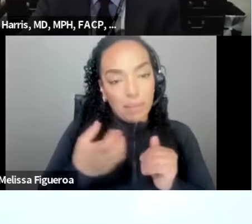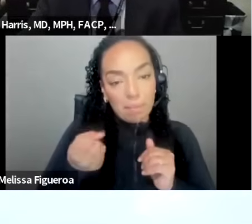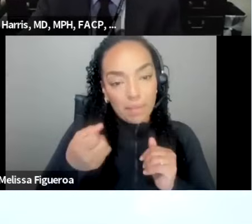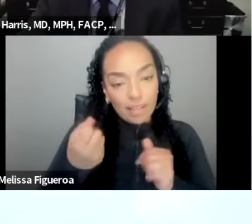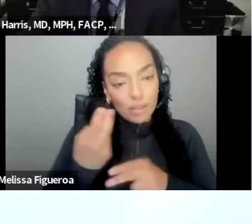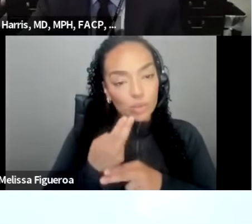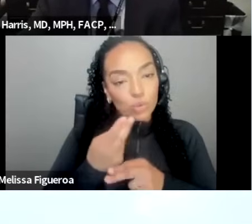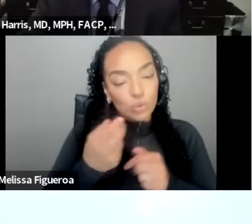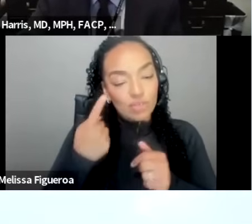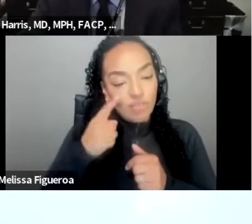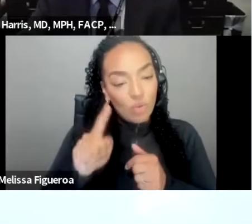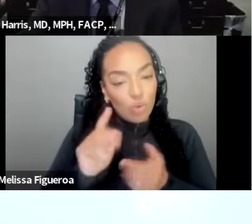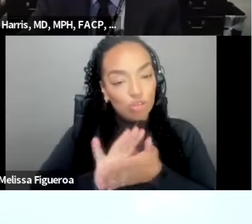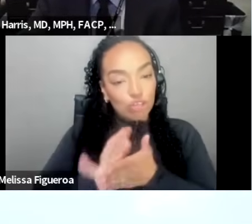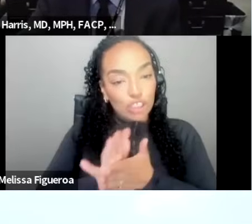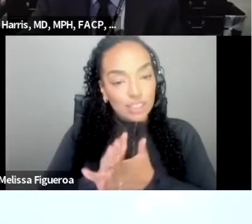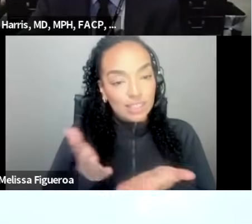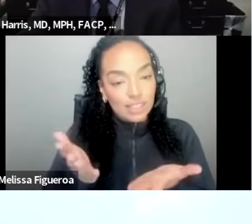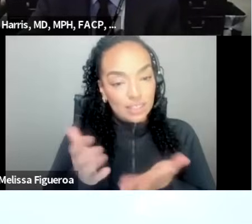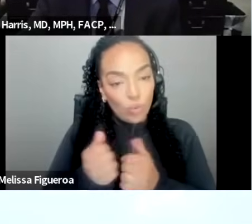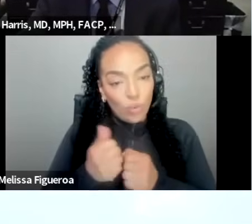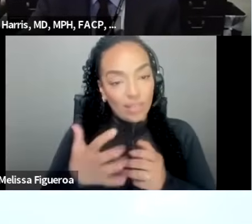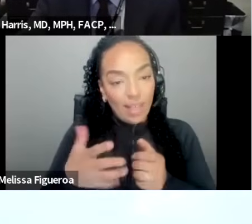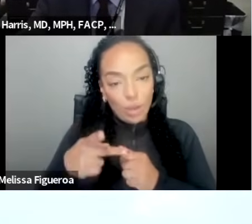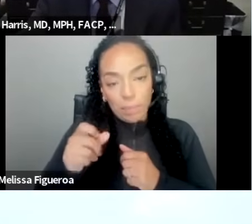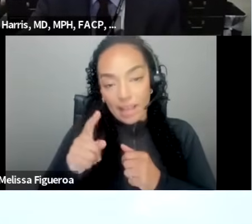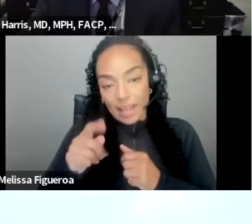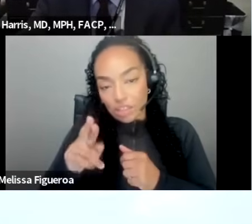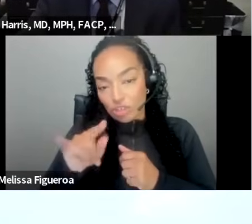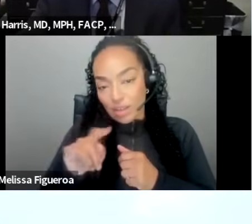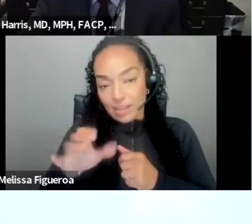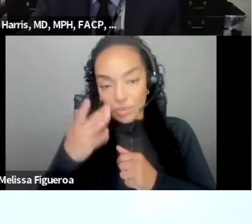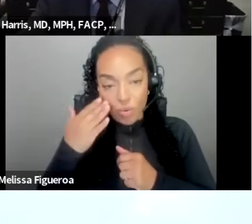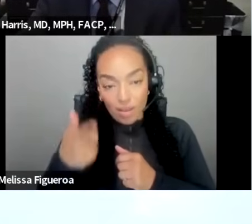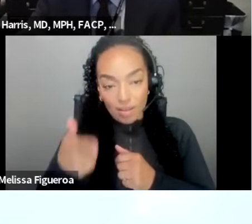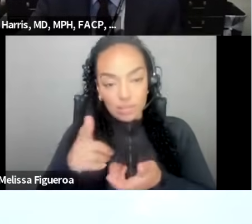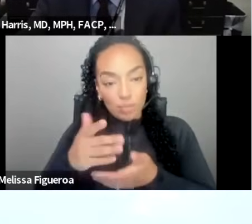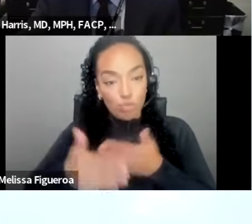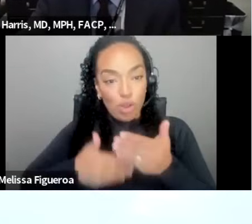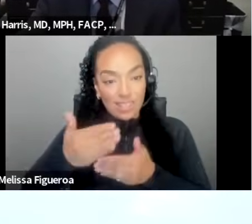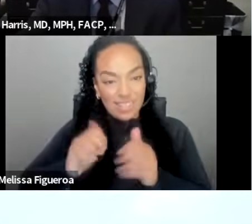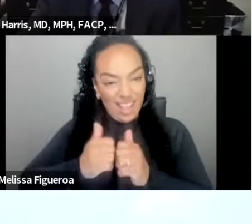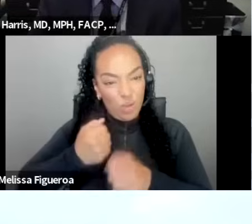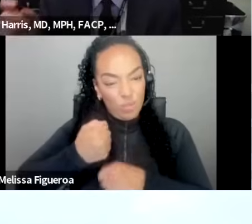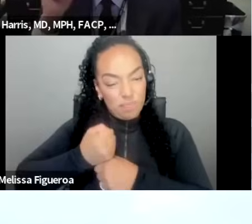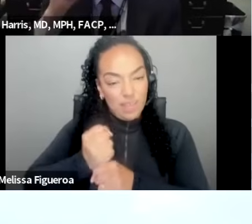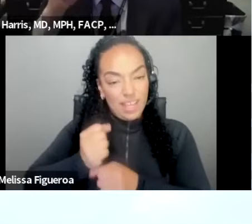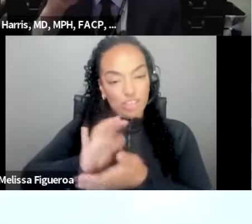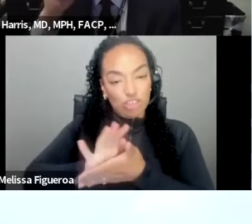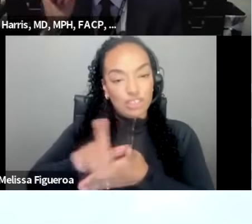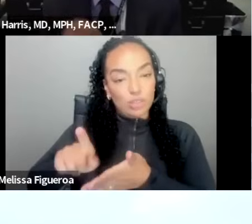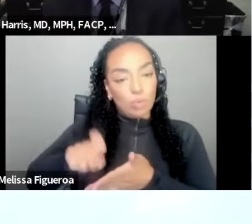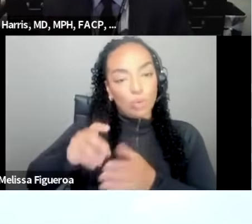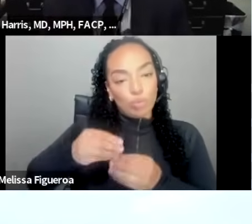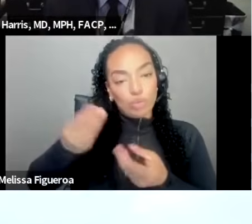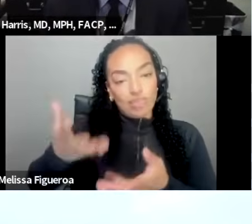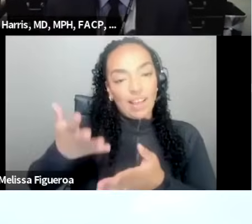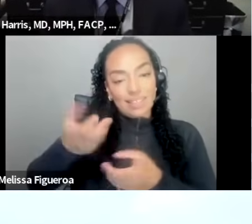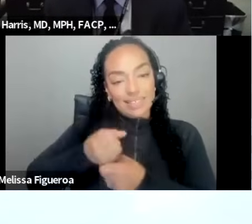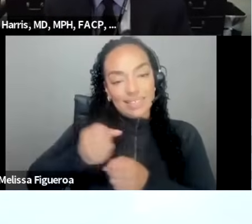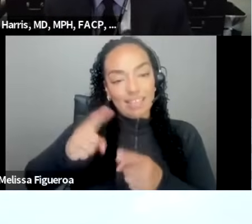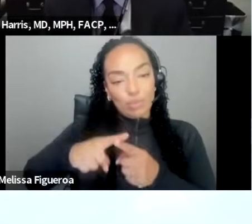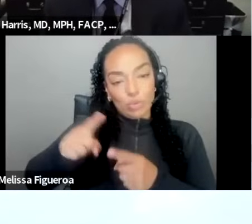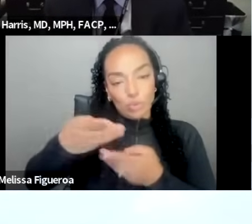without pasteurization, because the process of making cheese is thought to provide safety to the public. But could you address that